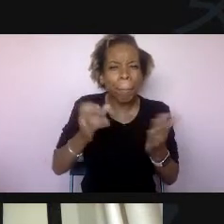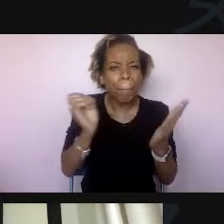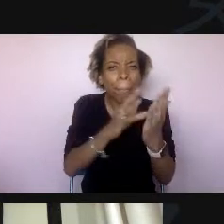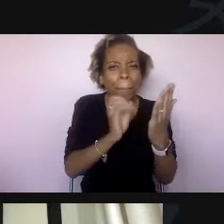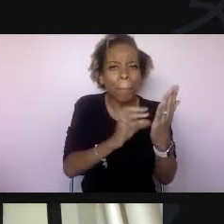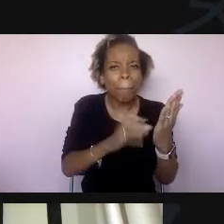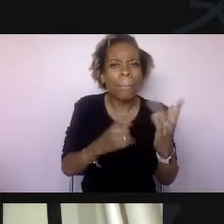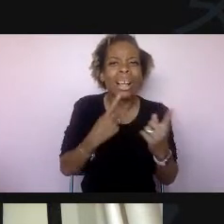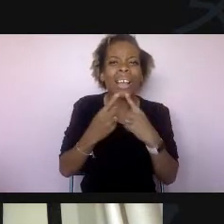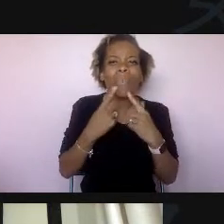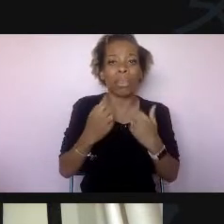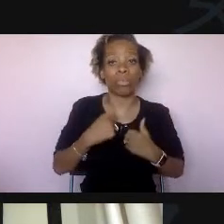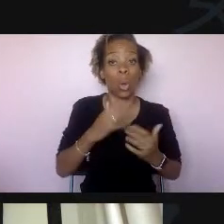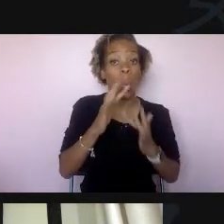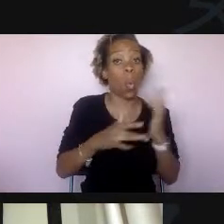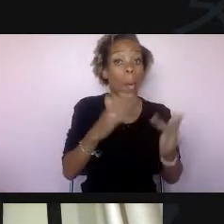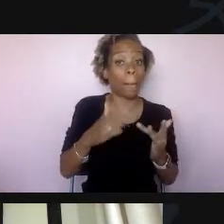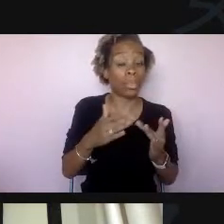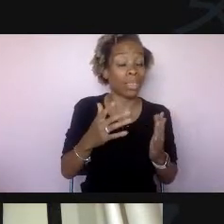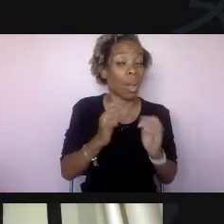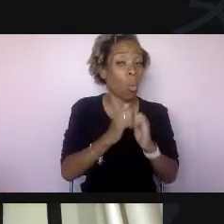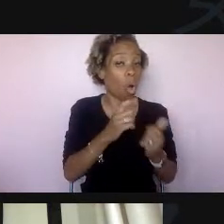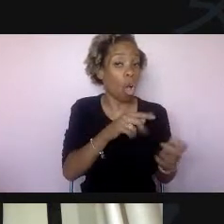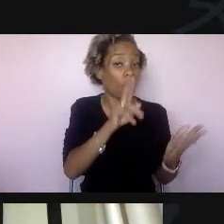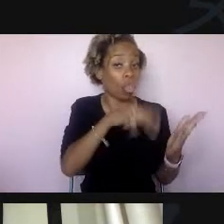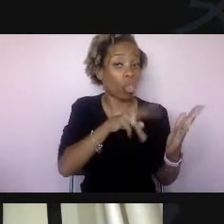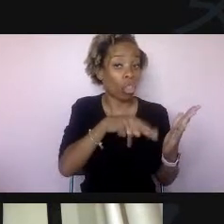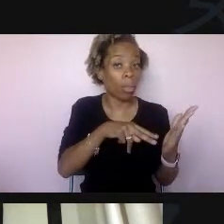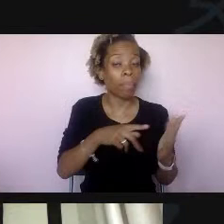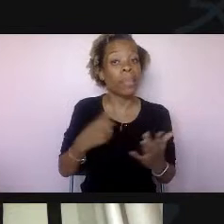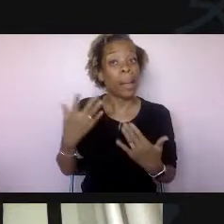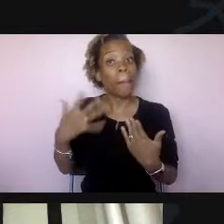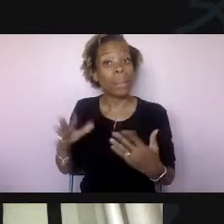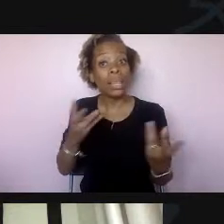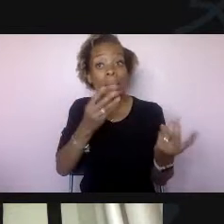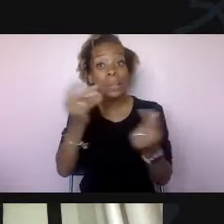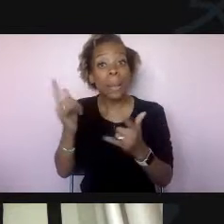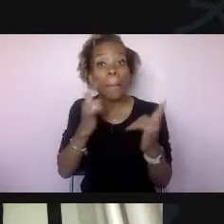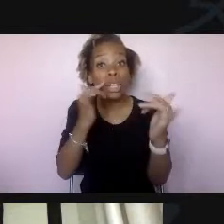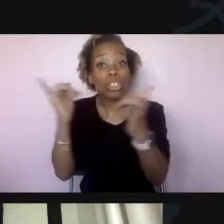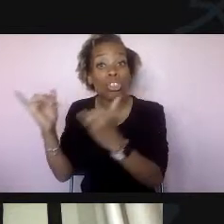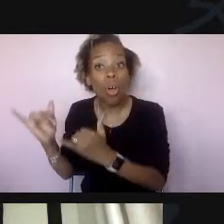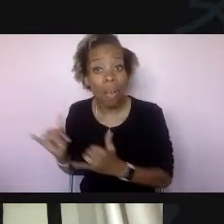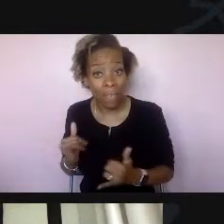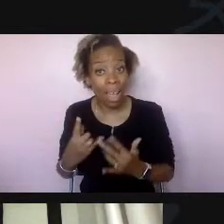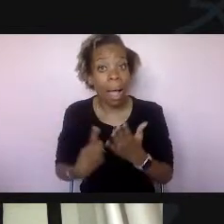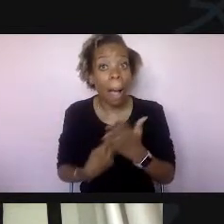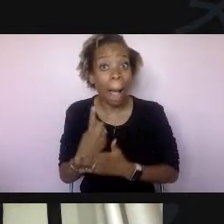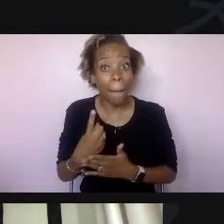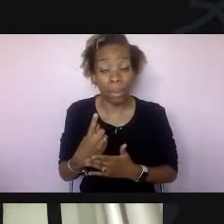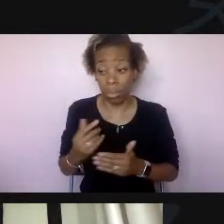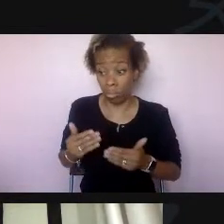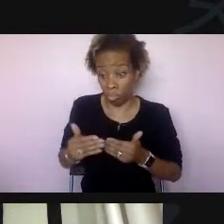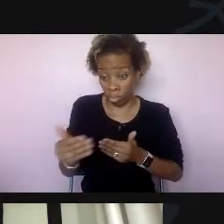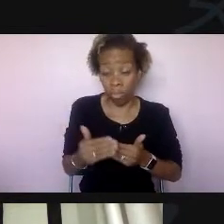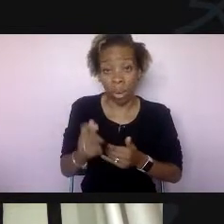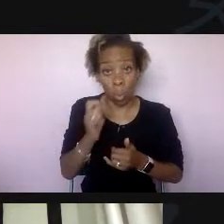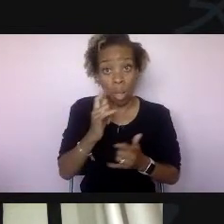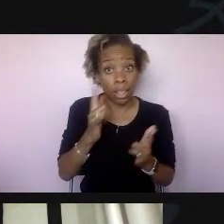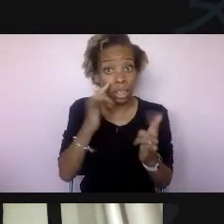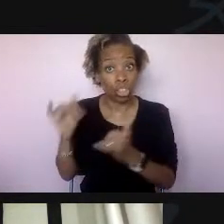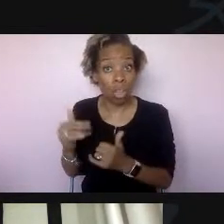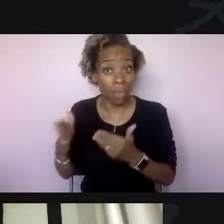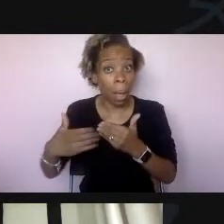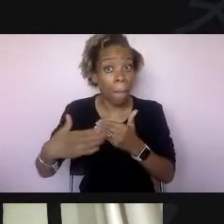worth looking at. There are surveys that have been done and are forthcoming, so there's quite a bit of